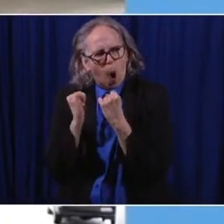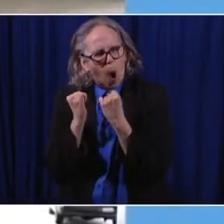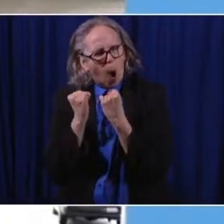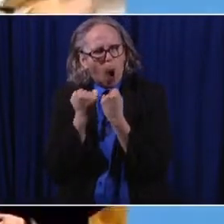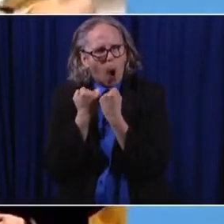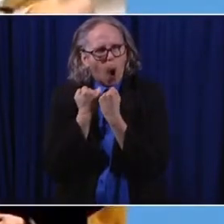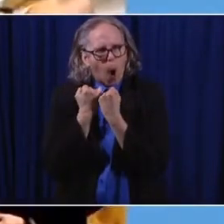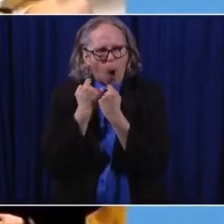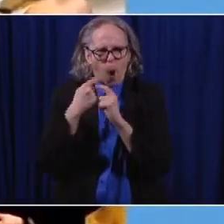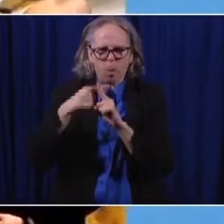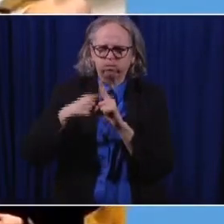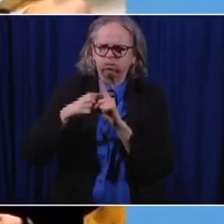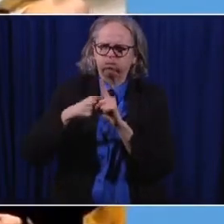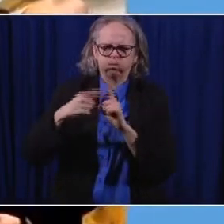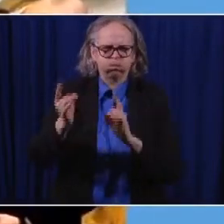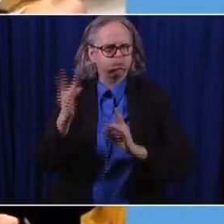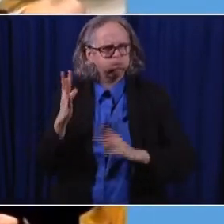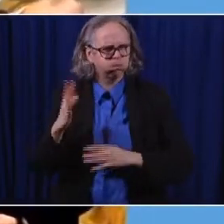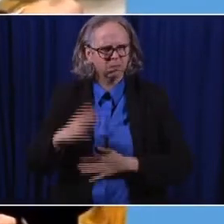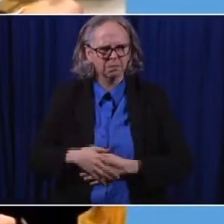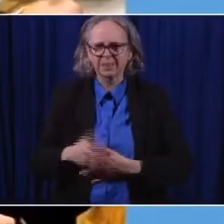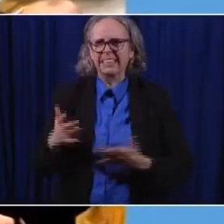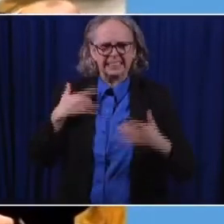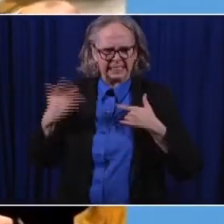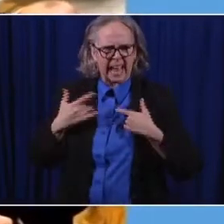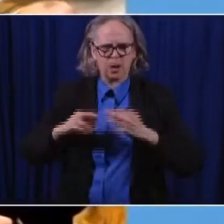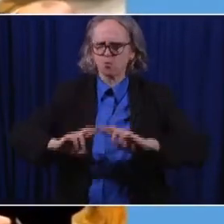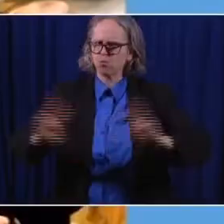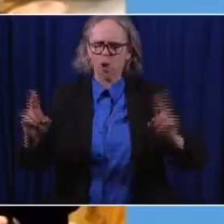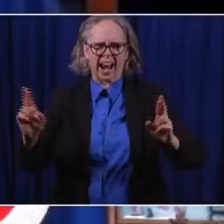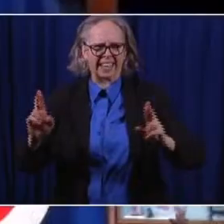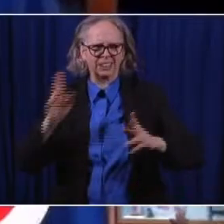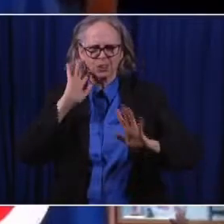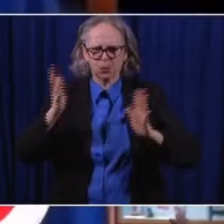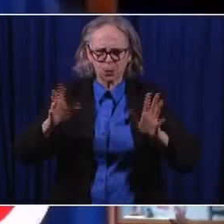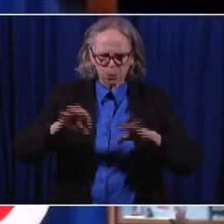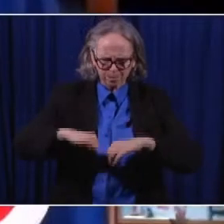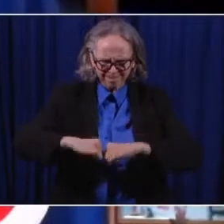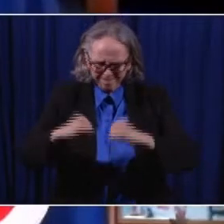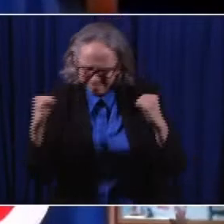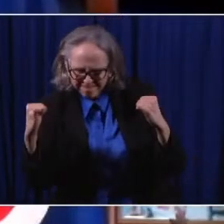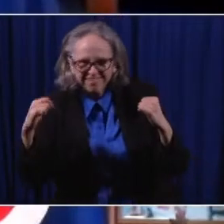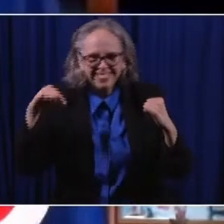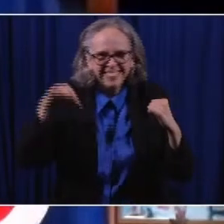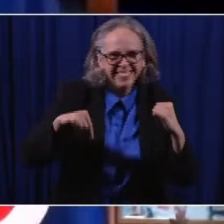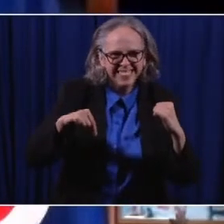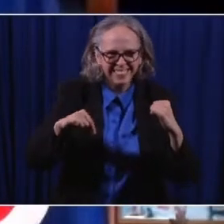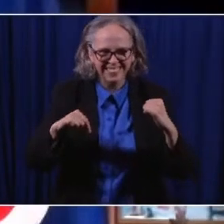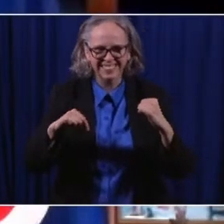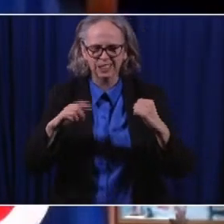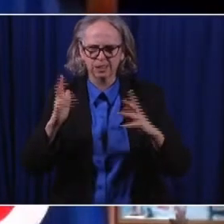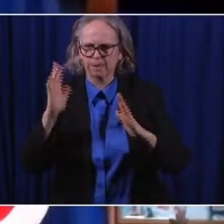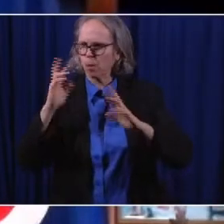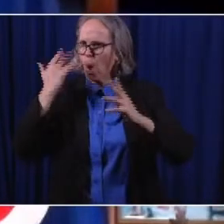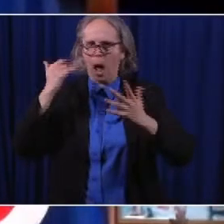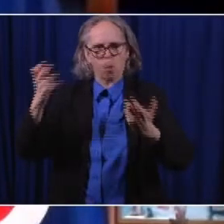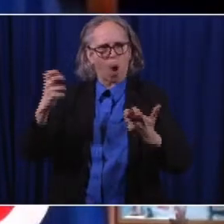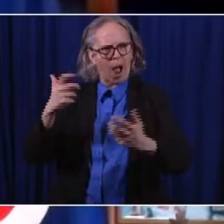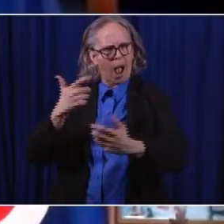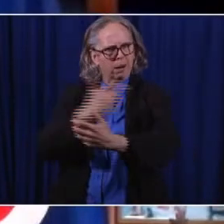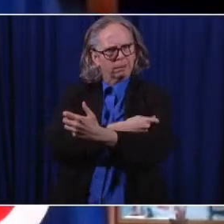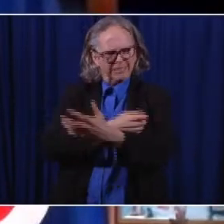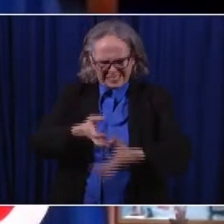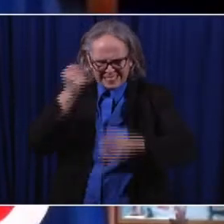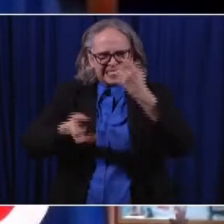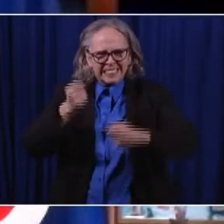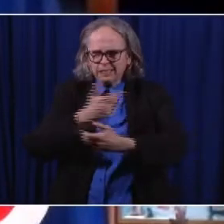they were excited, but the team was ready. They're gonna distribute those vaccines over the course of the next 24